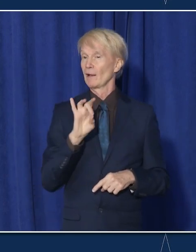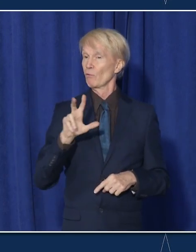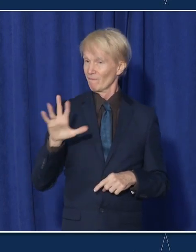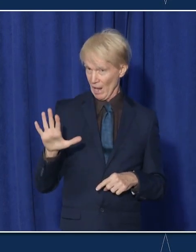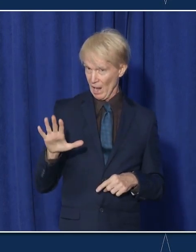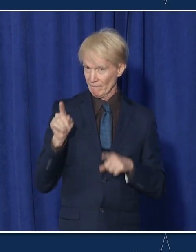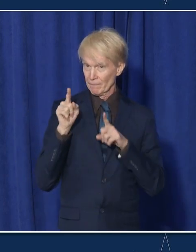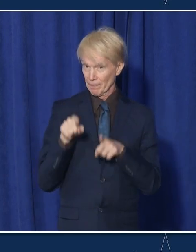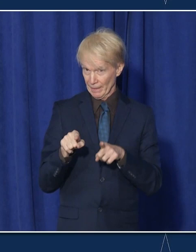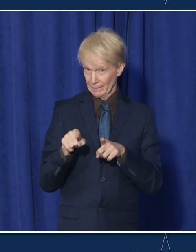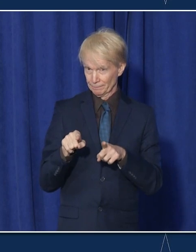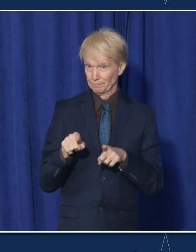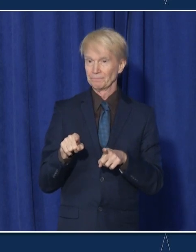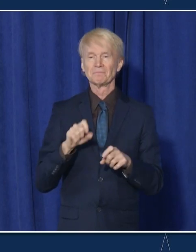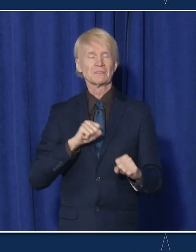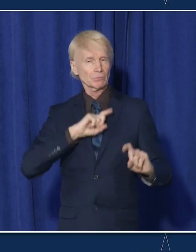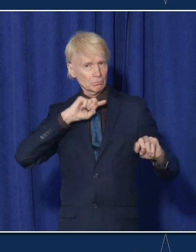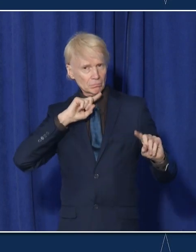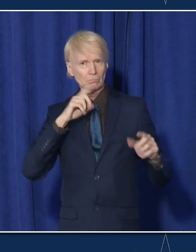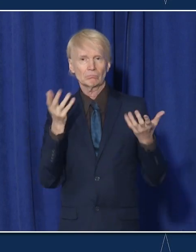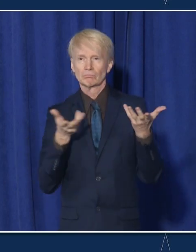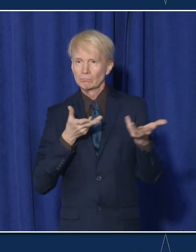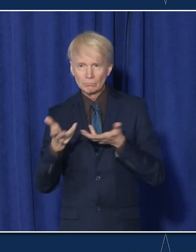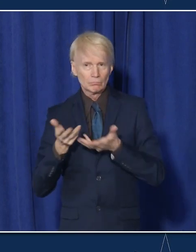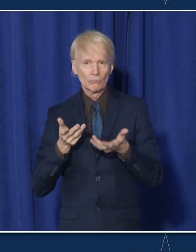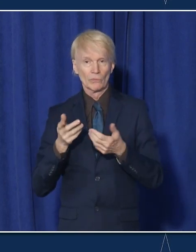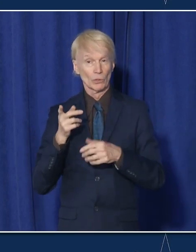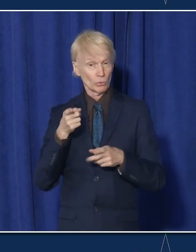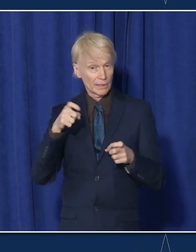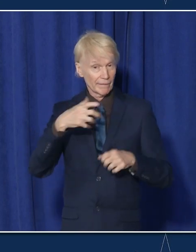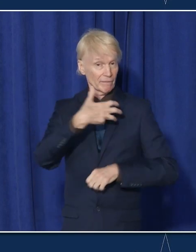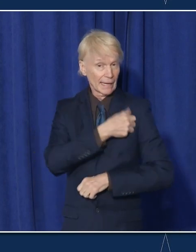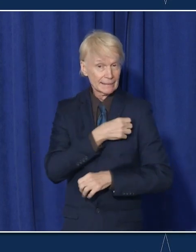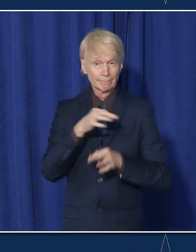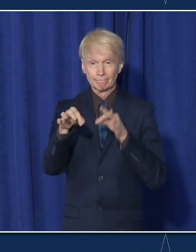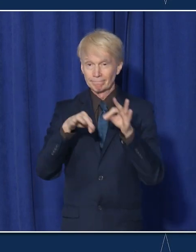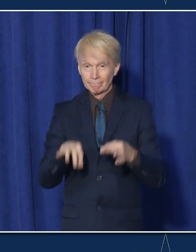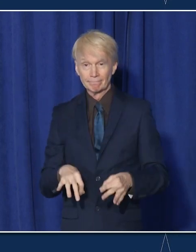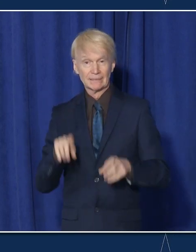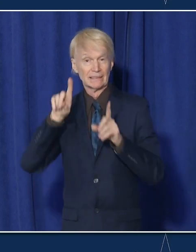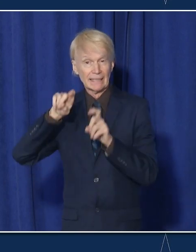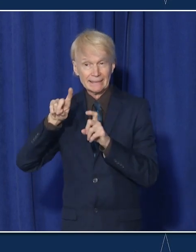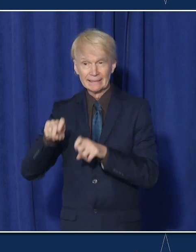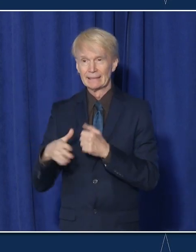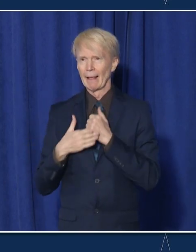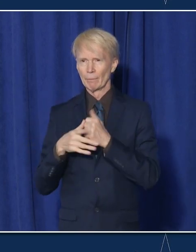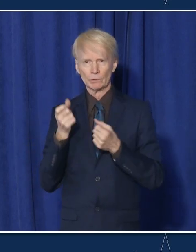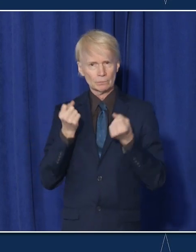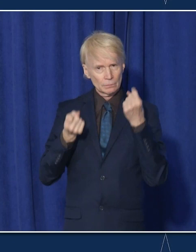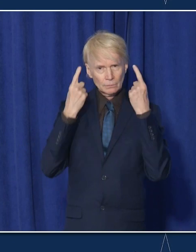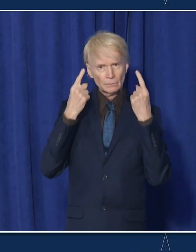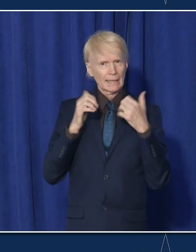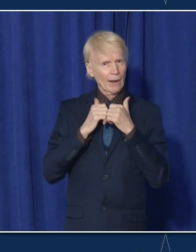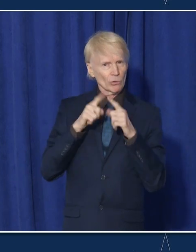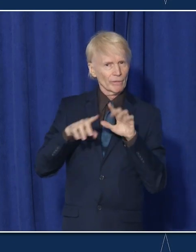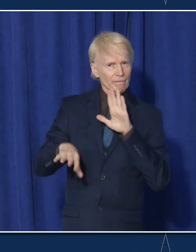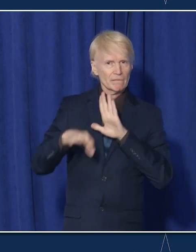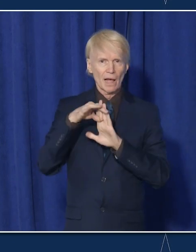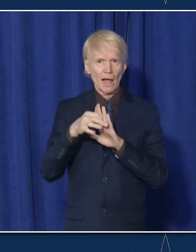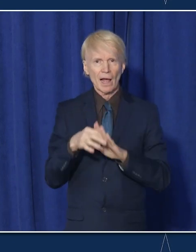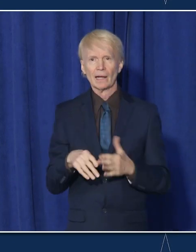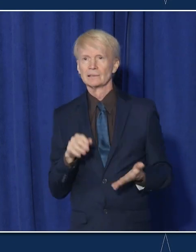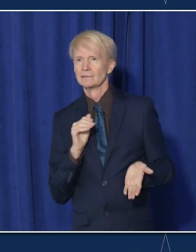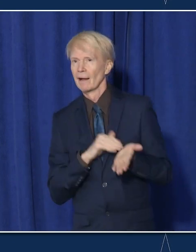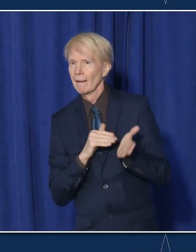312-746-4835. We continue to answer your questions, get you set up with vaccine, get you set up with testing, can help you sort out getting a provider or anything else